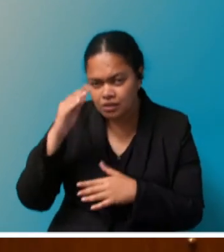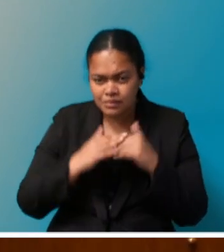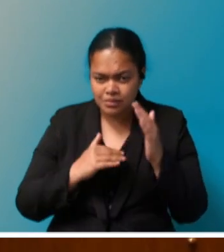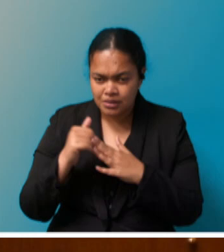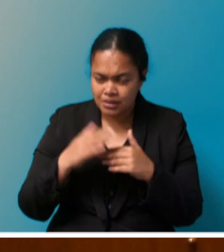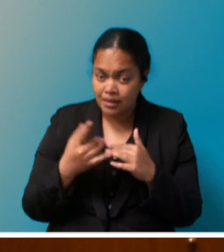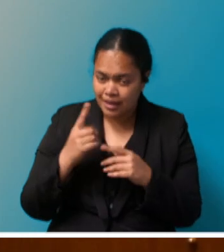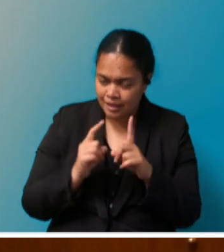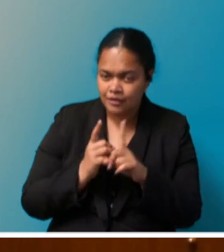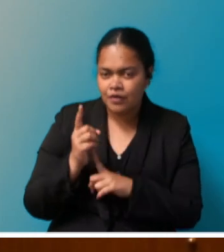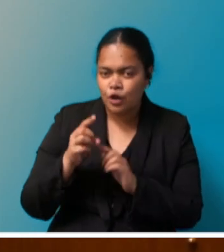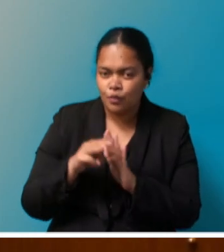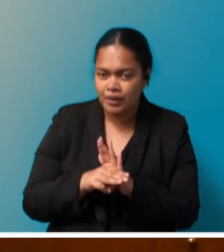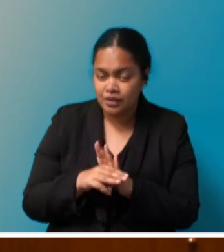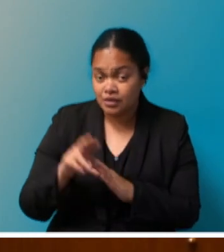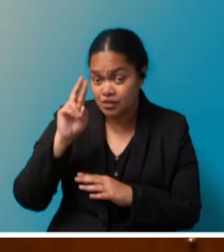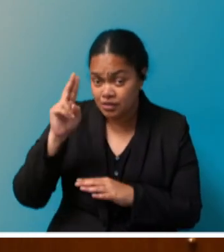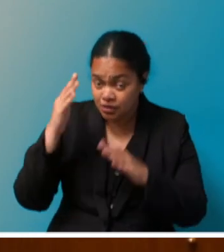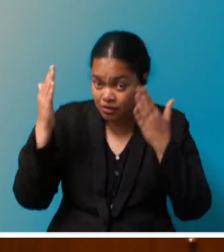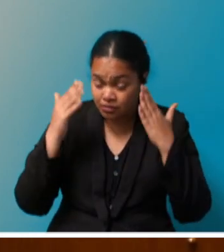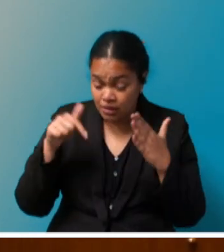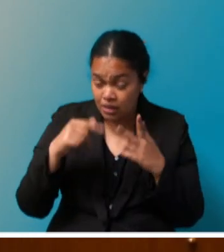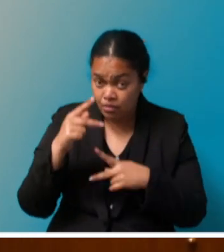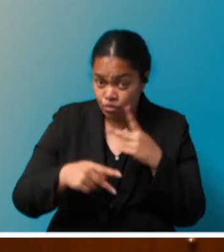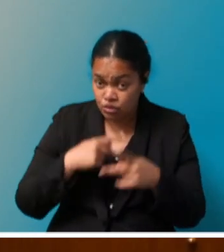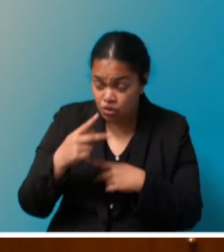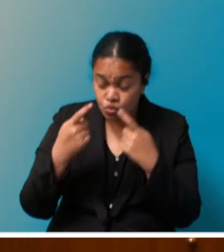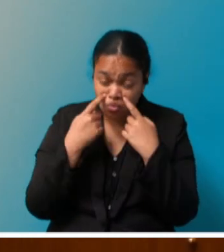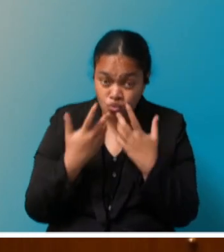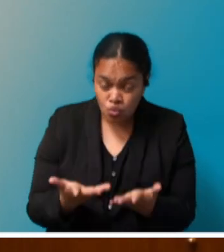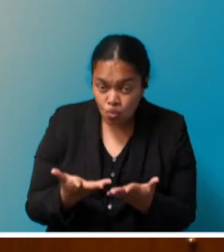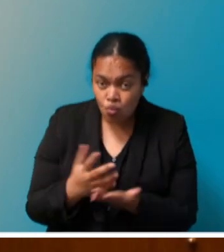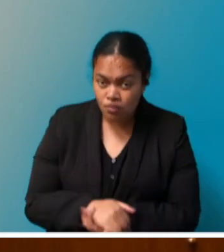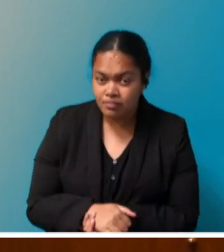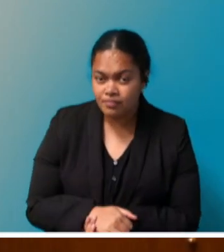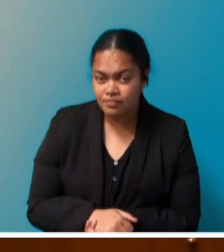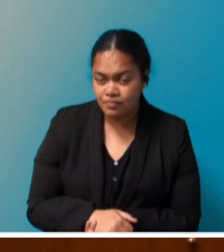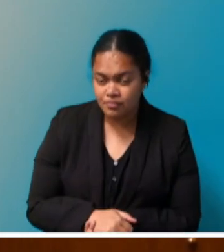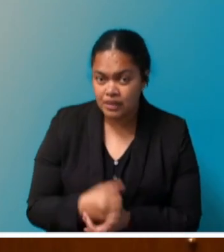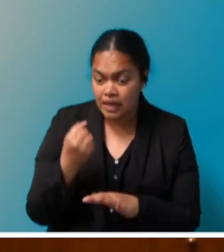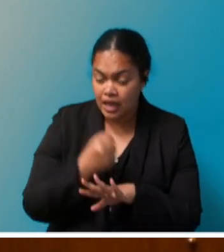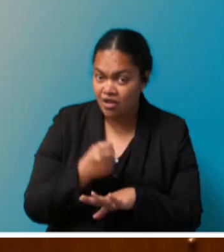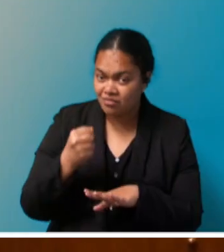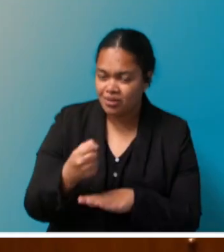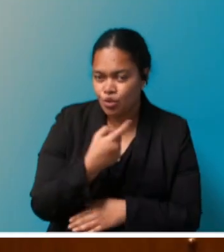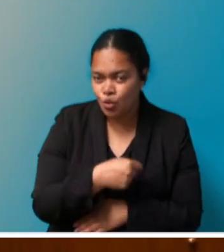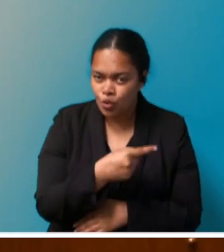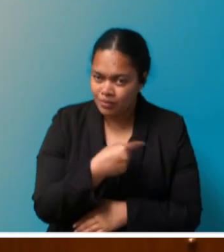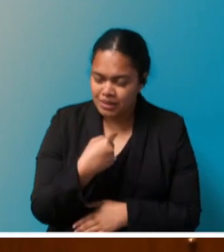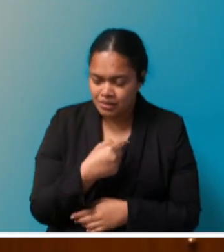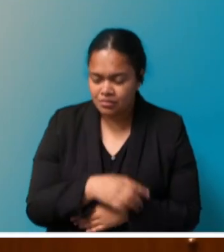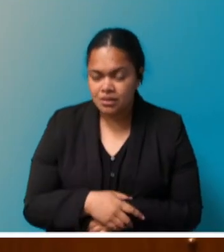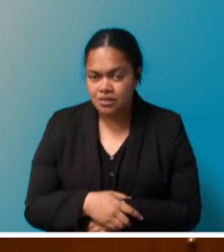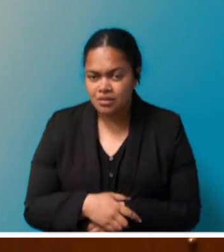development. Mr. Speaker, sir, this process underscores the government's commitment to strengthening the